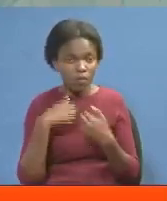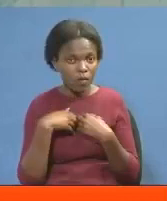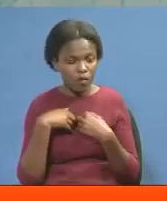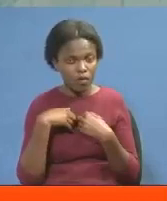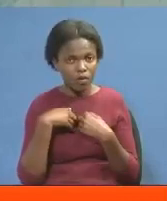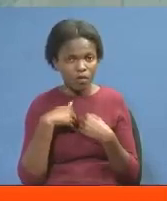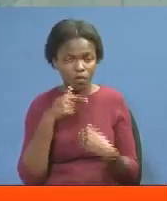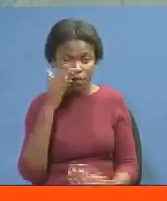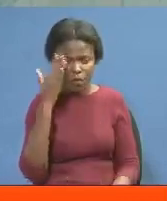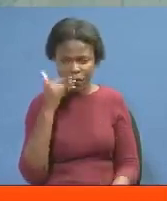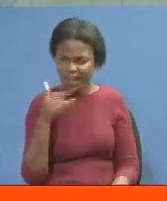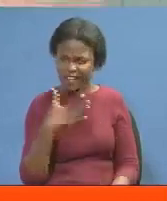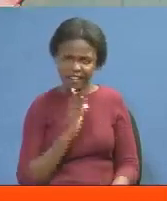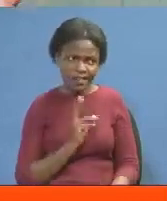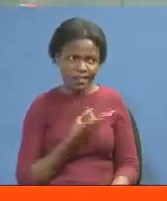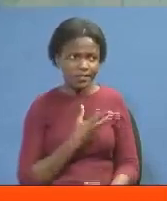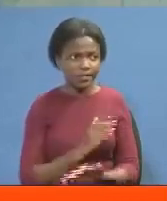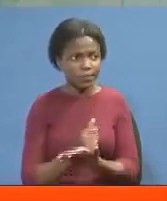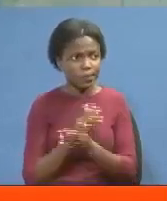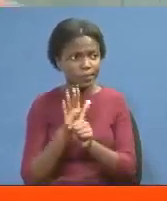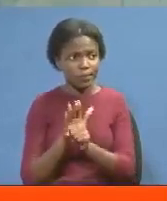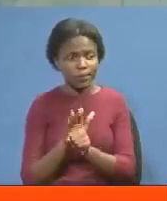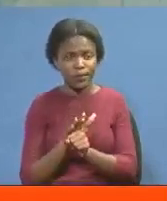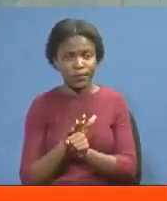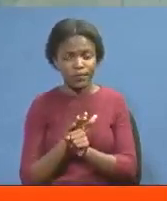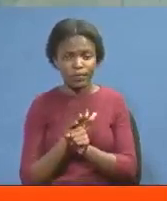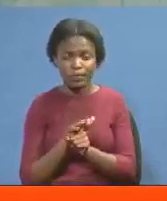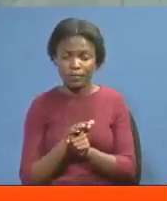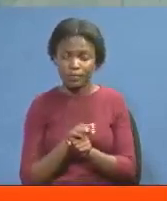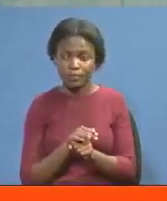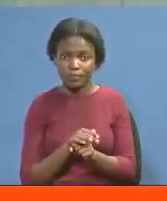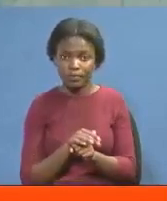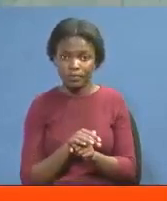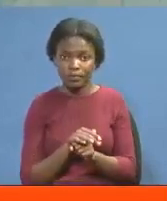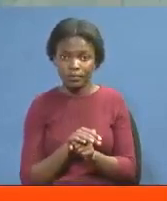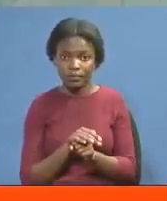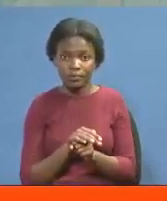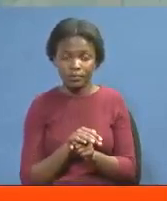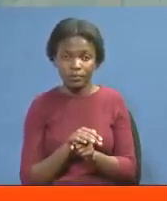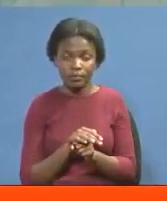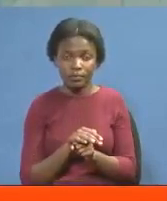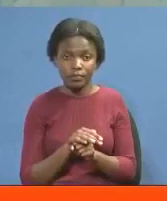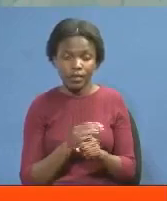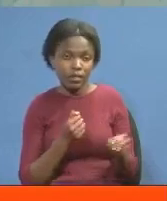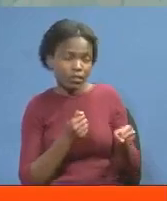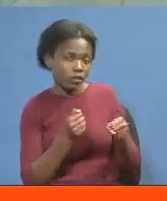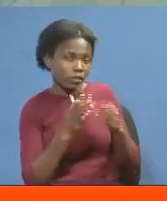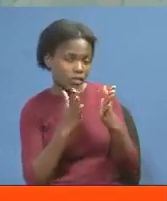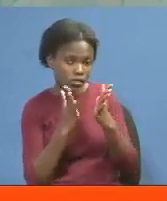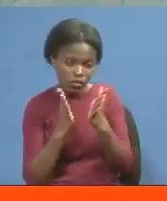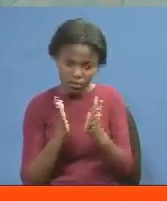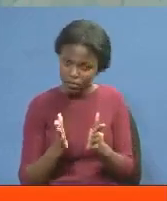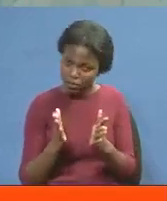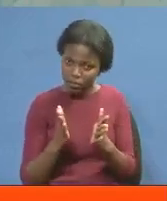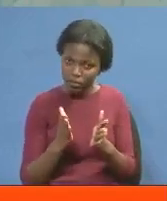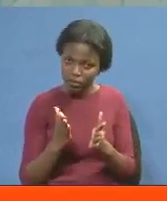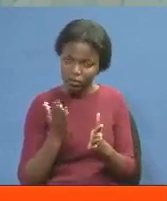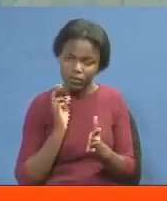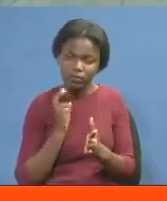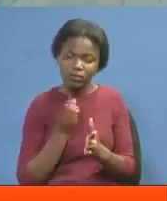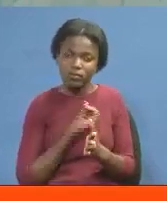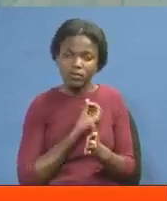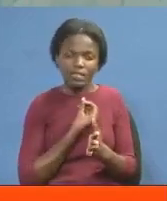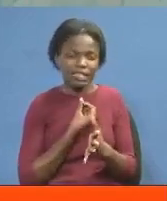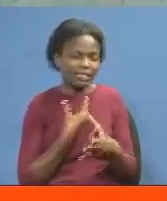done. Our sons have died in El Ade and elsewhere, you know, our military sons and daughters have died in war to protect